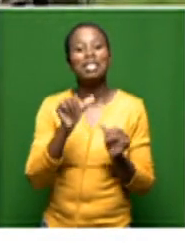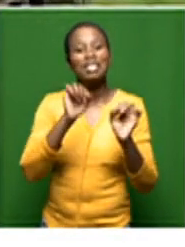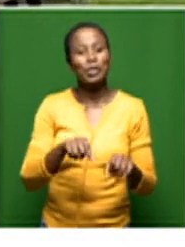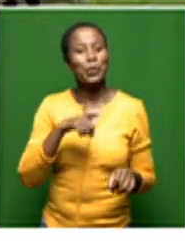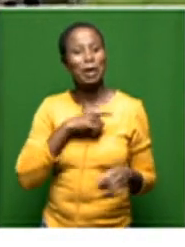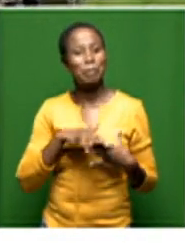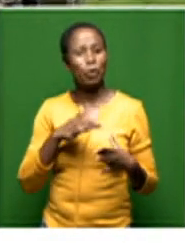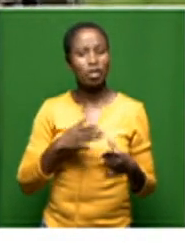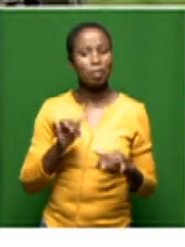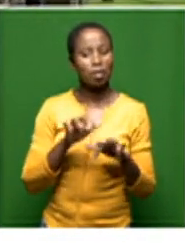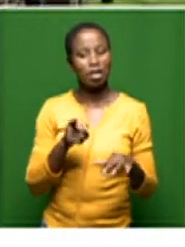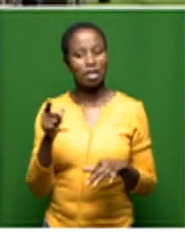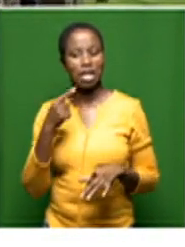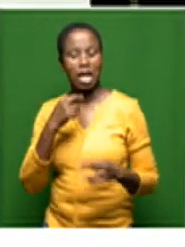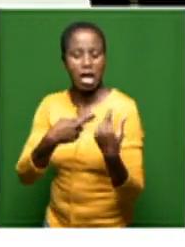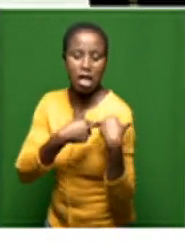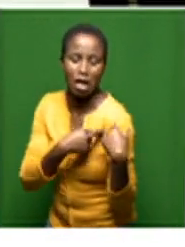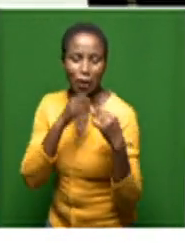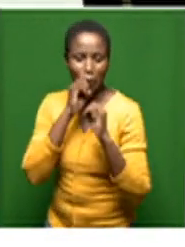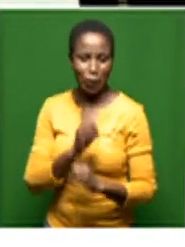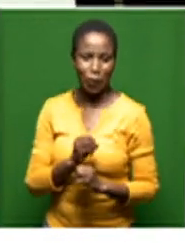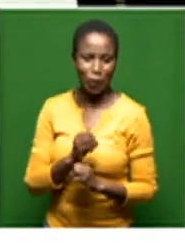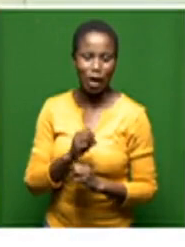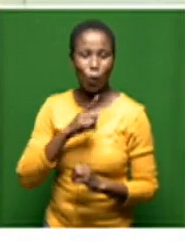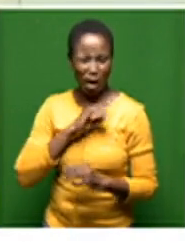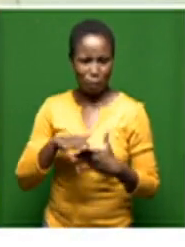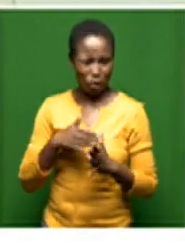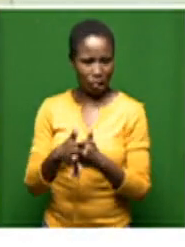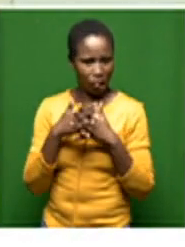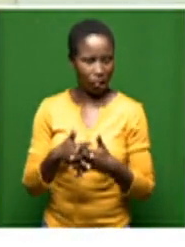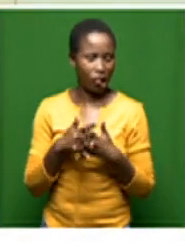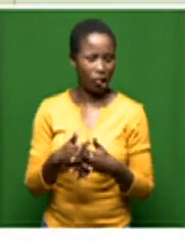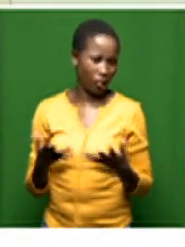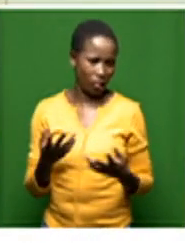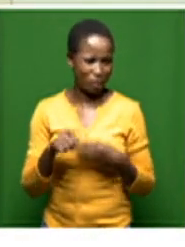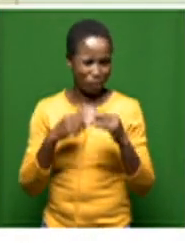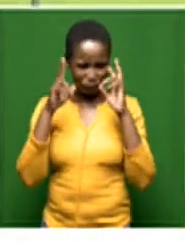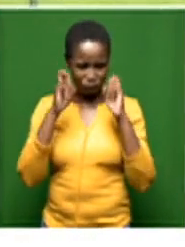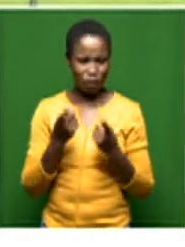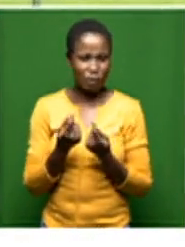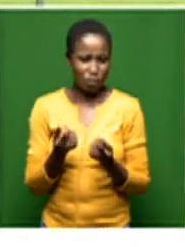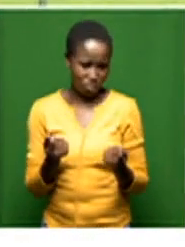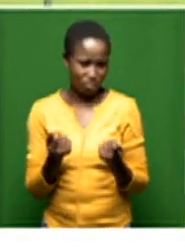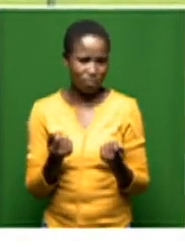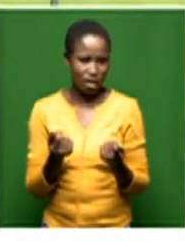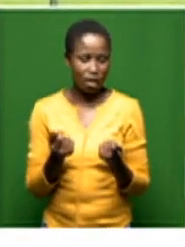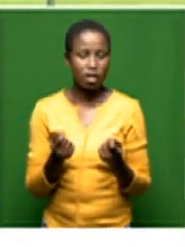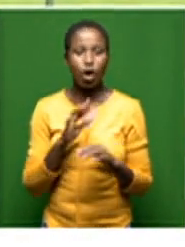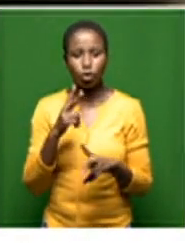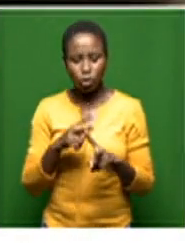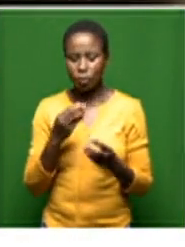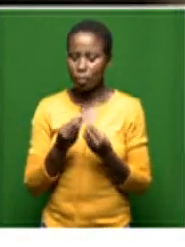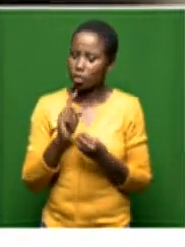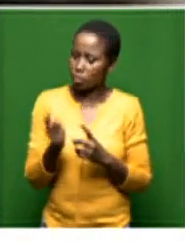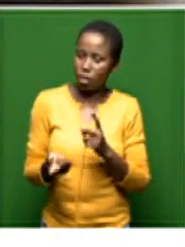able to hold people accountable in terms of revenue and taxes that they are supposed to pay. And they